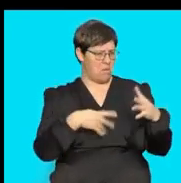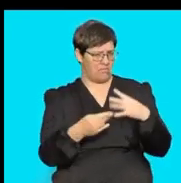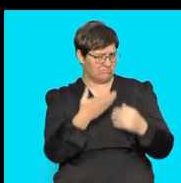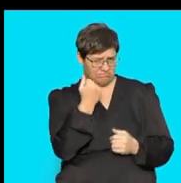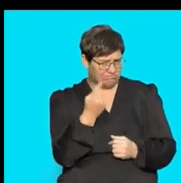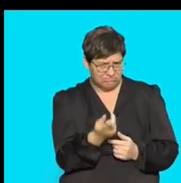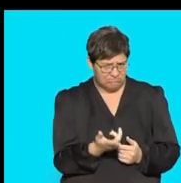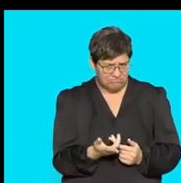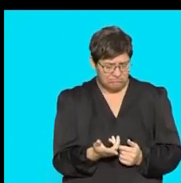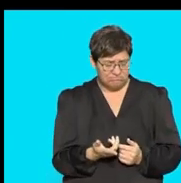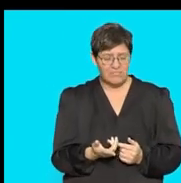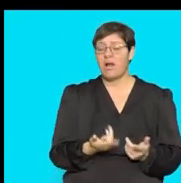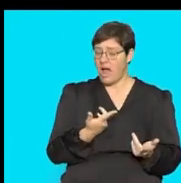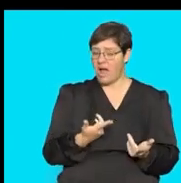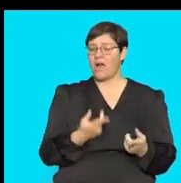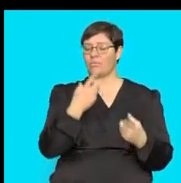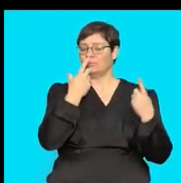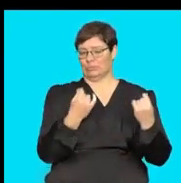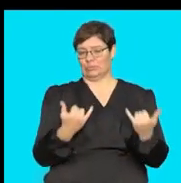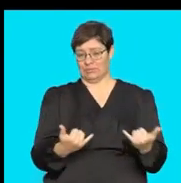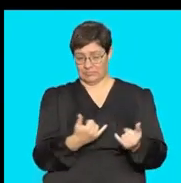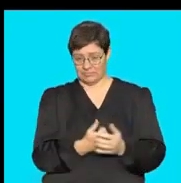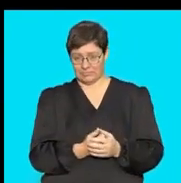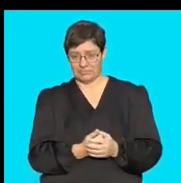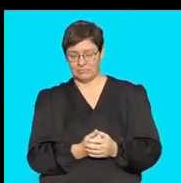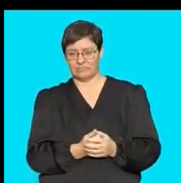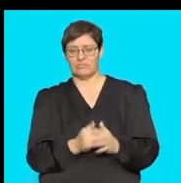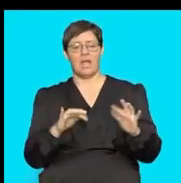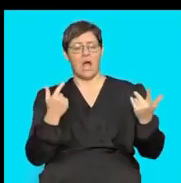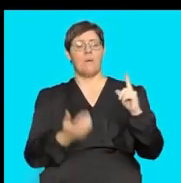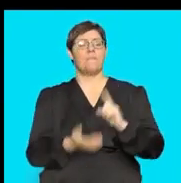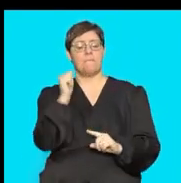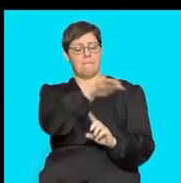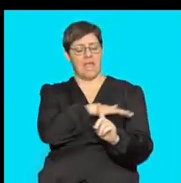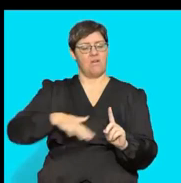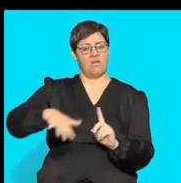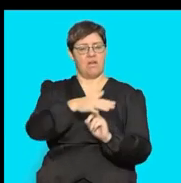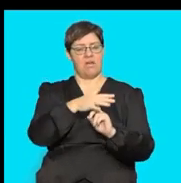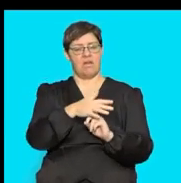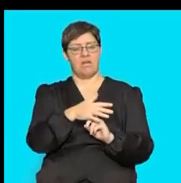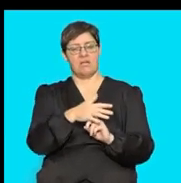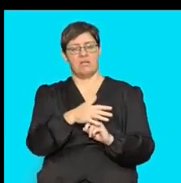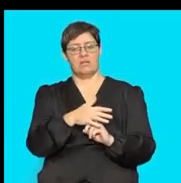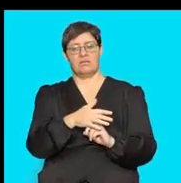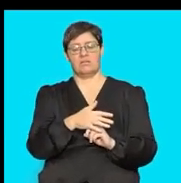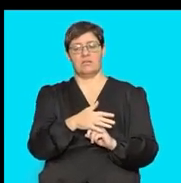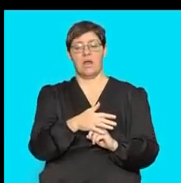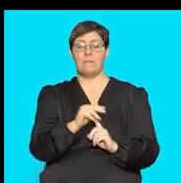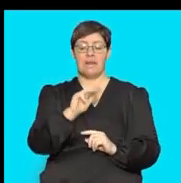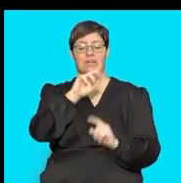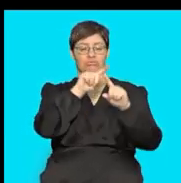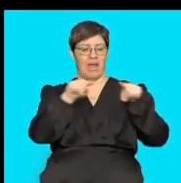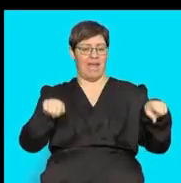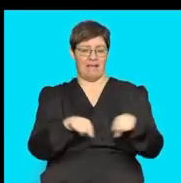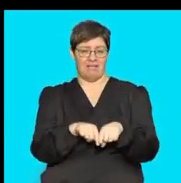That's what we're going to be doing today, the area rule. How do we find the area of a non-right